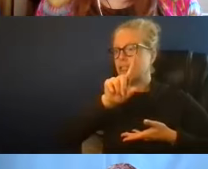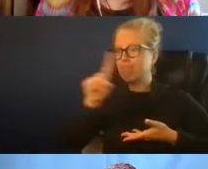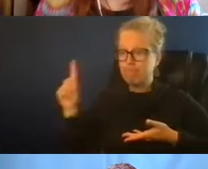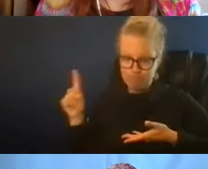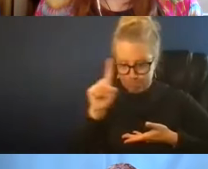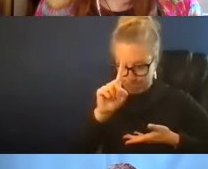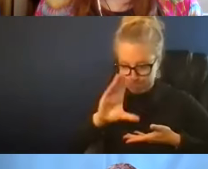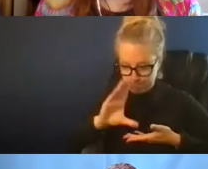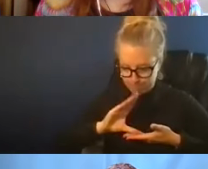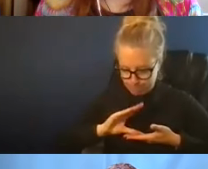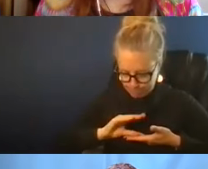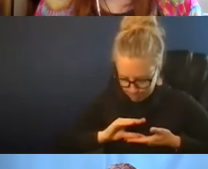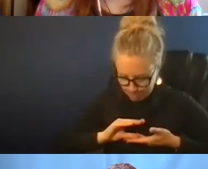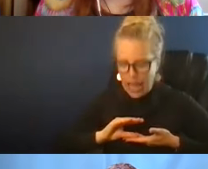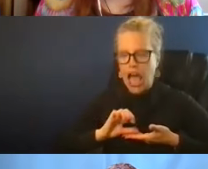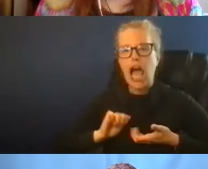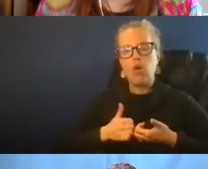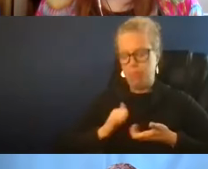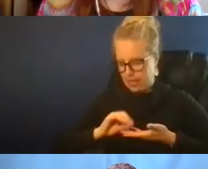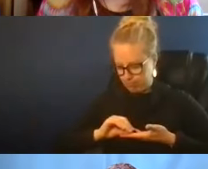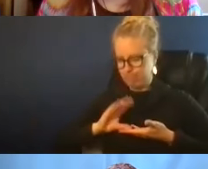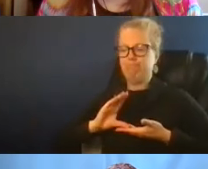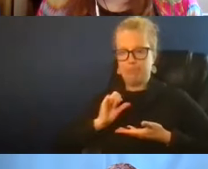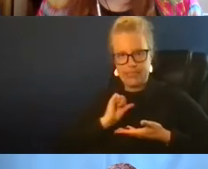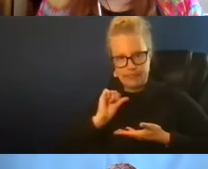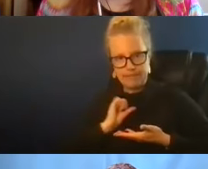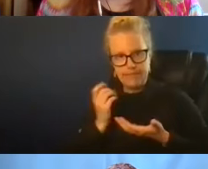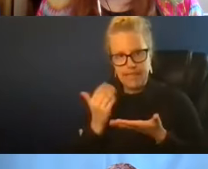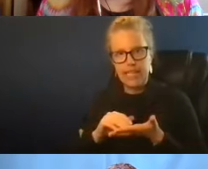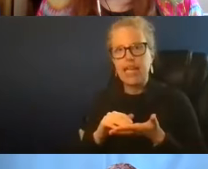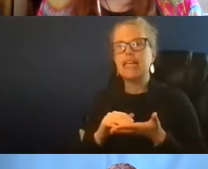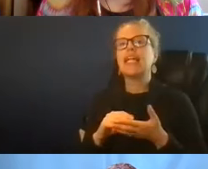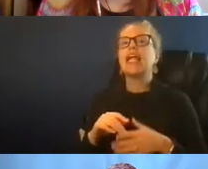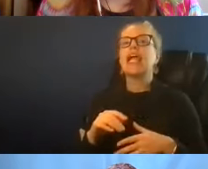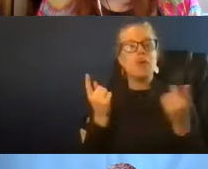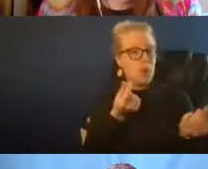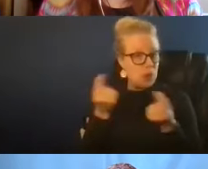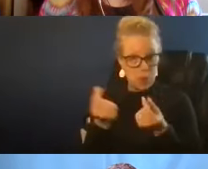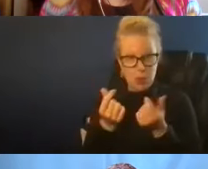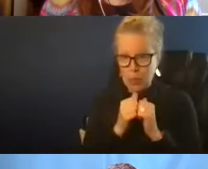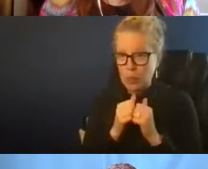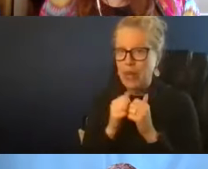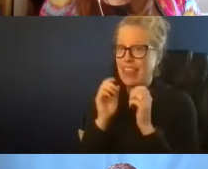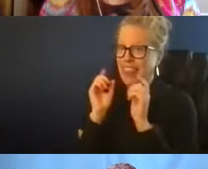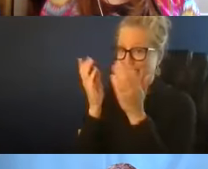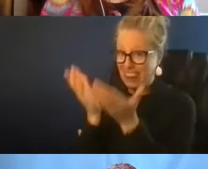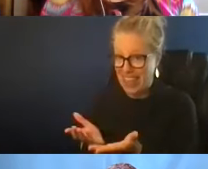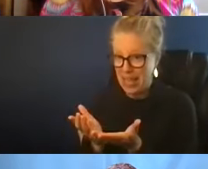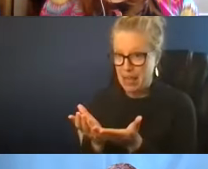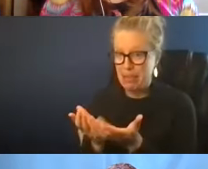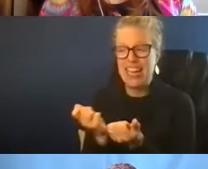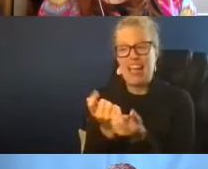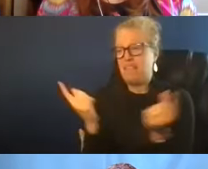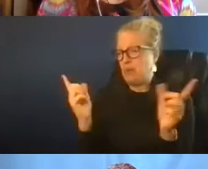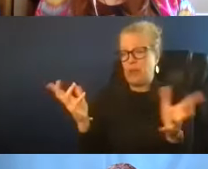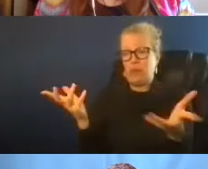that's planning with survivors in contact, and what you need to do with them and with everybody that you're